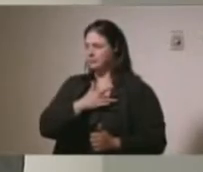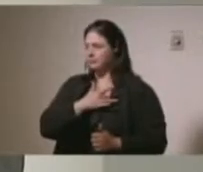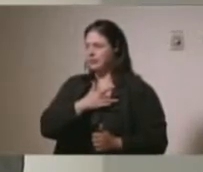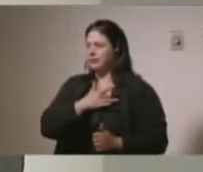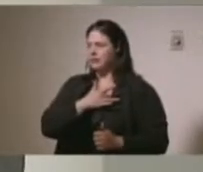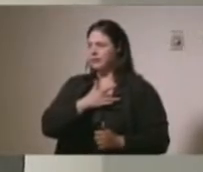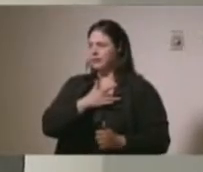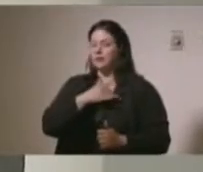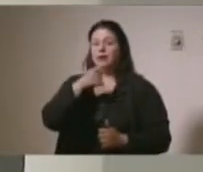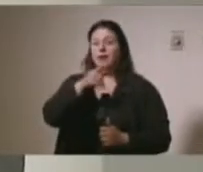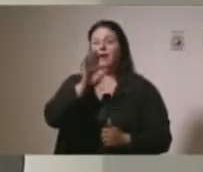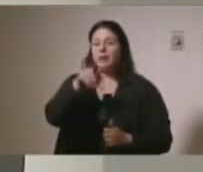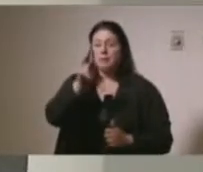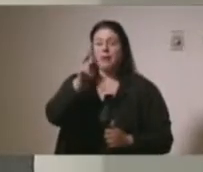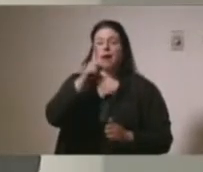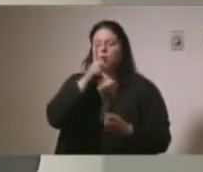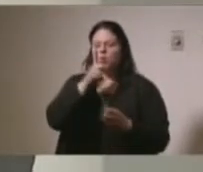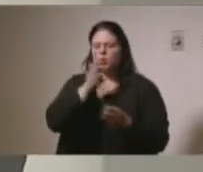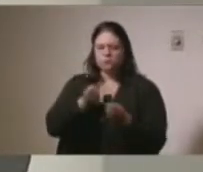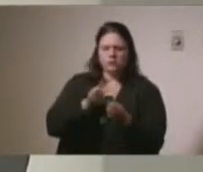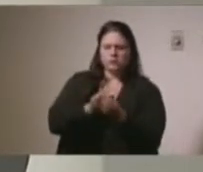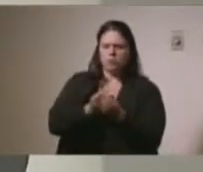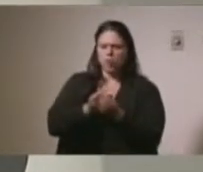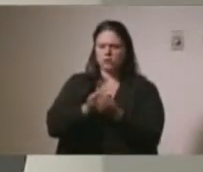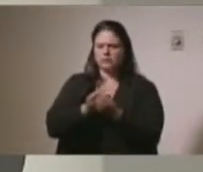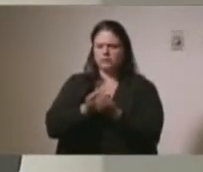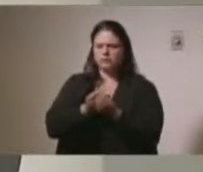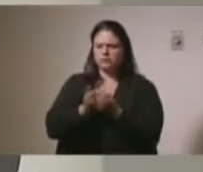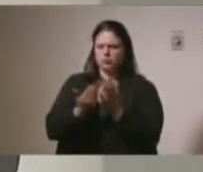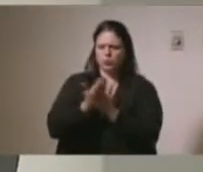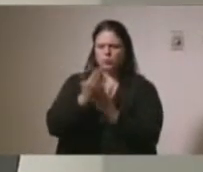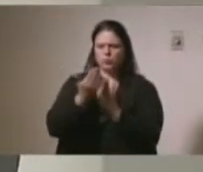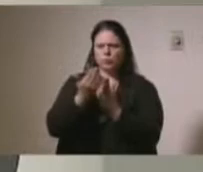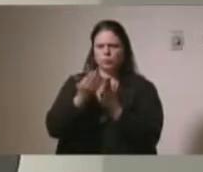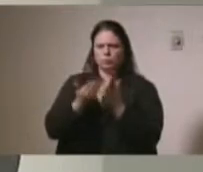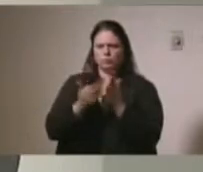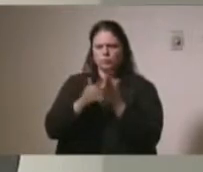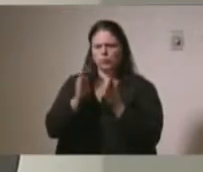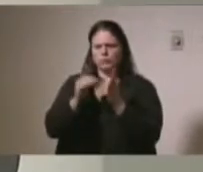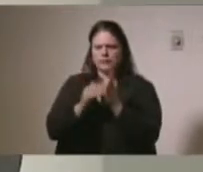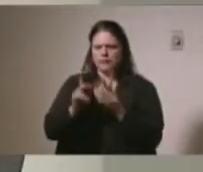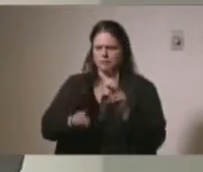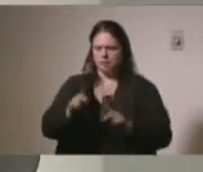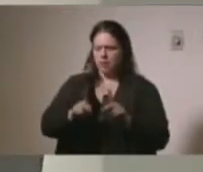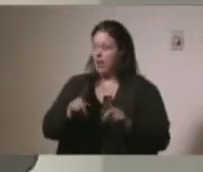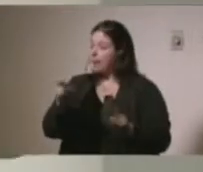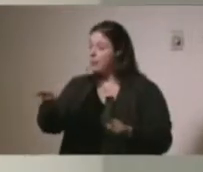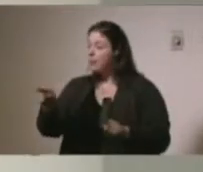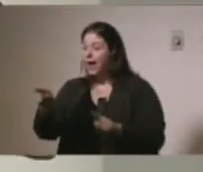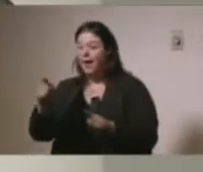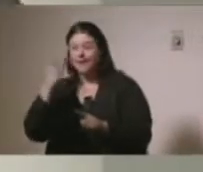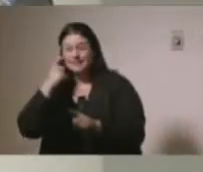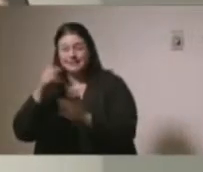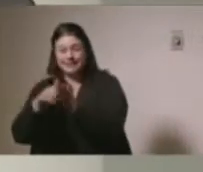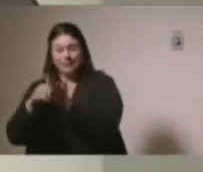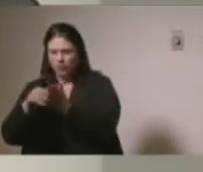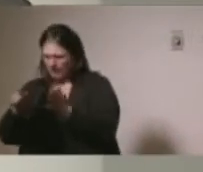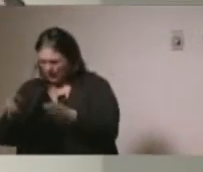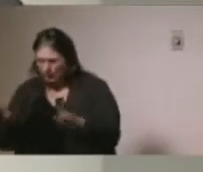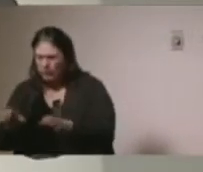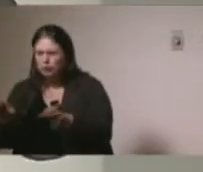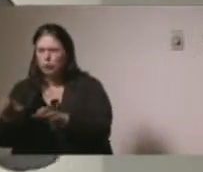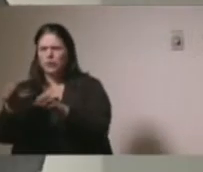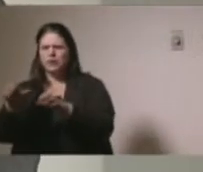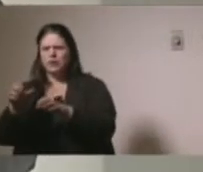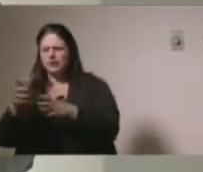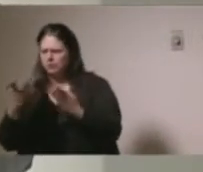that stands up for New Zealanders. Well, that's exactly what the New Zealander of the Year is doing. And so can you see how it all is